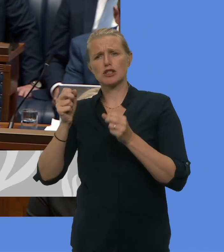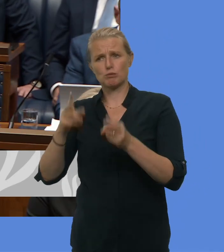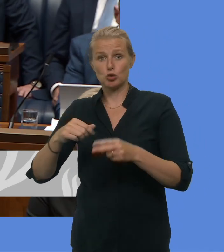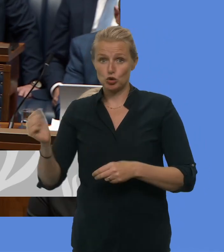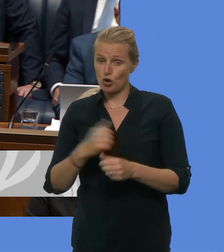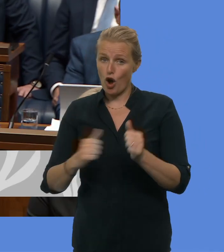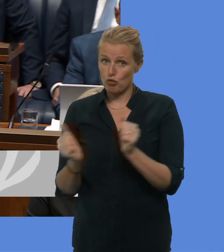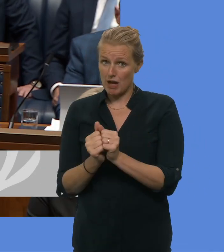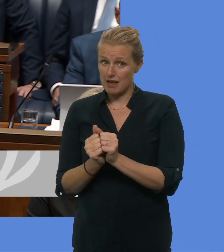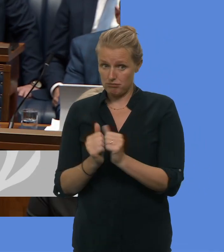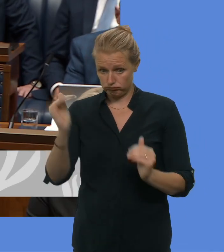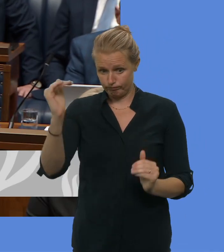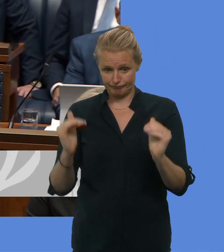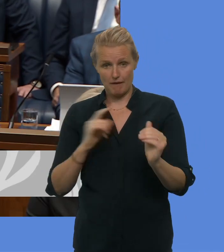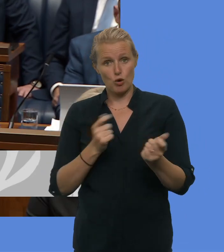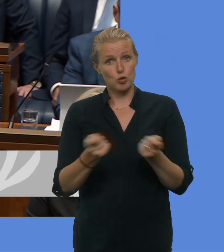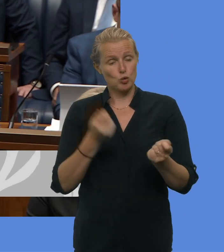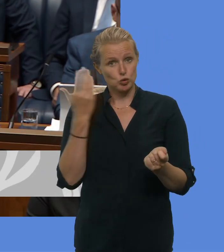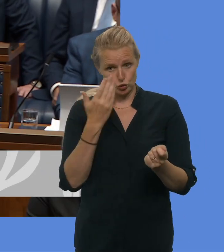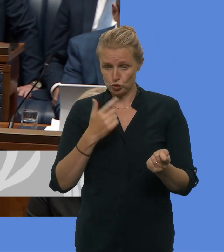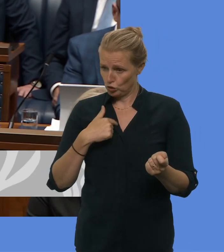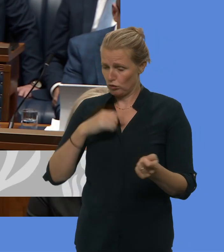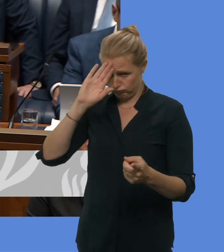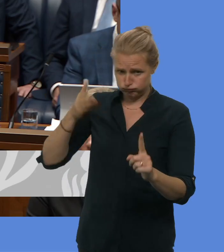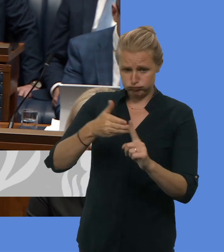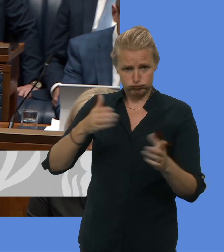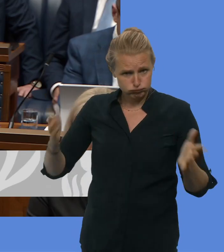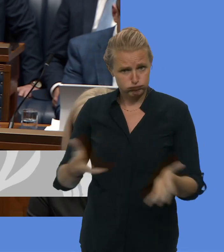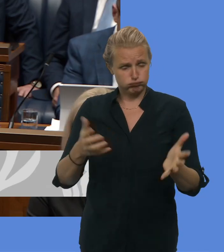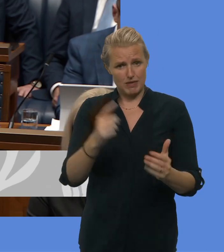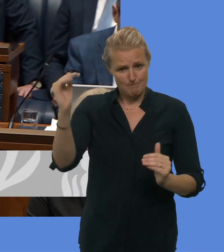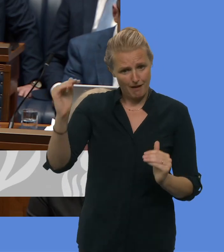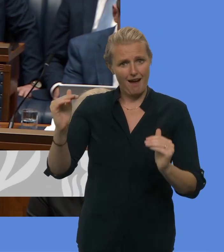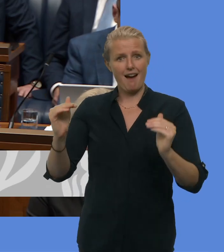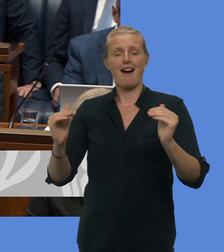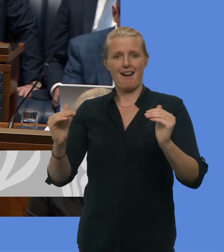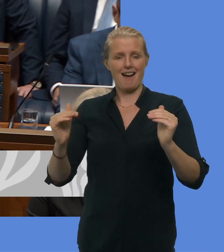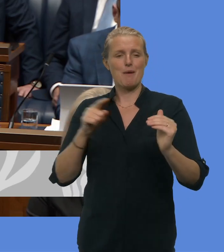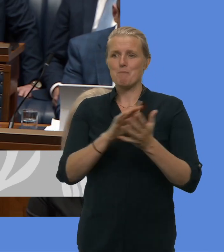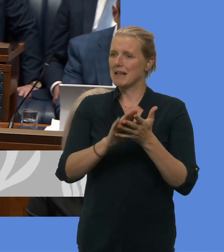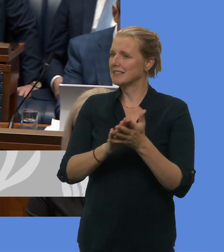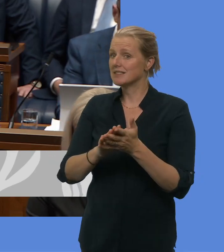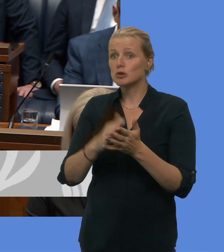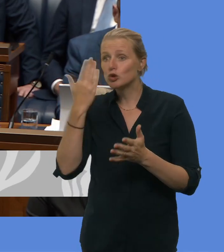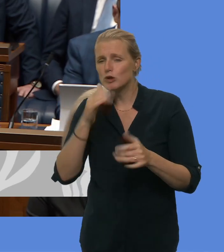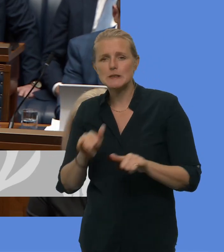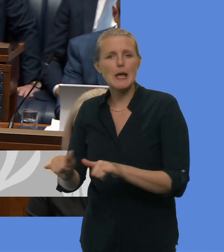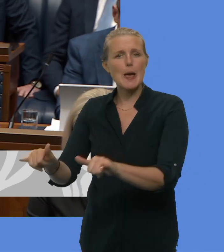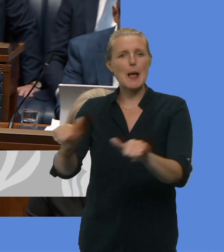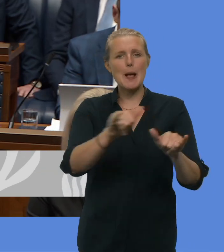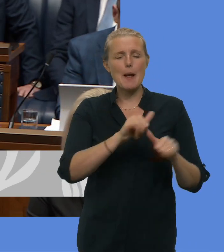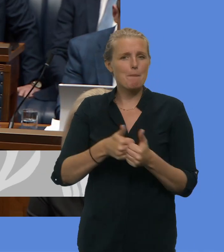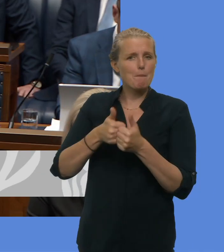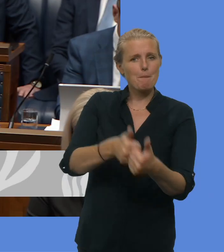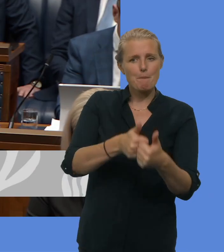addressing that inequality, and that can create the opportunity for more consistency, and where there is